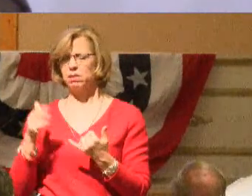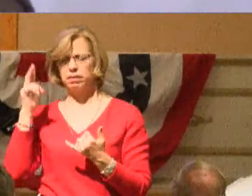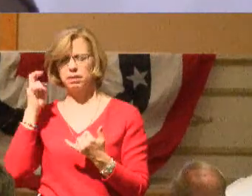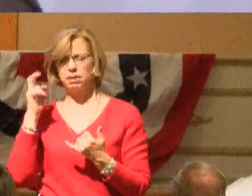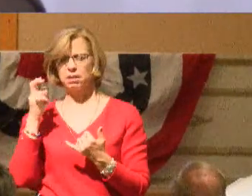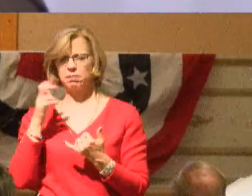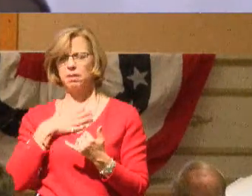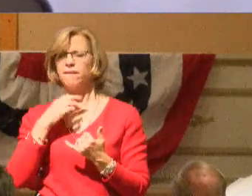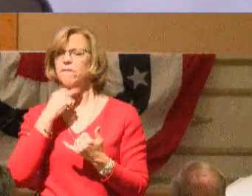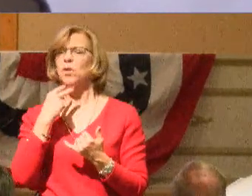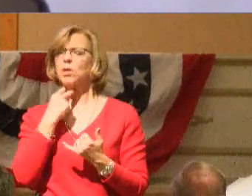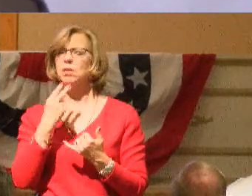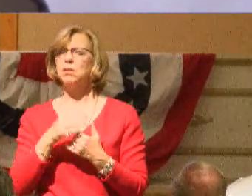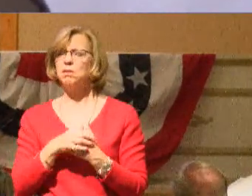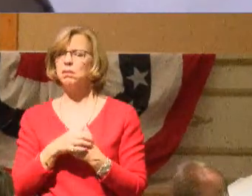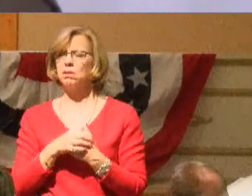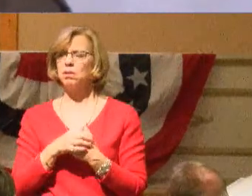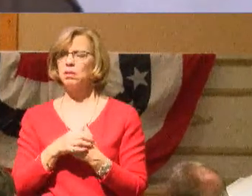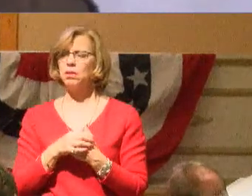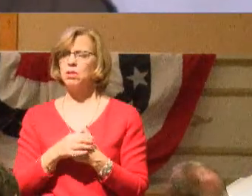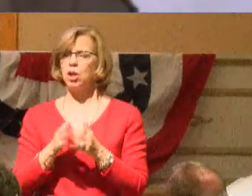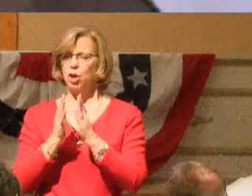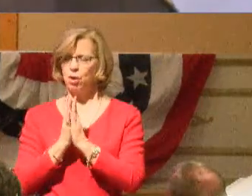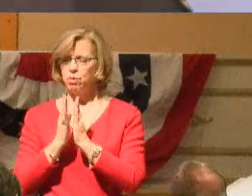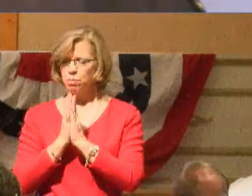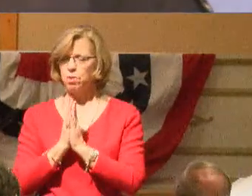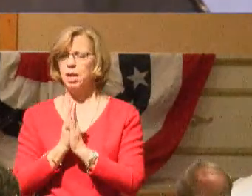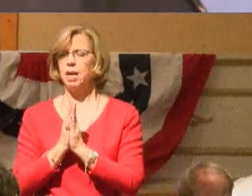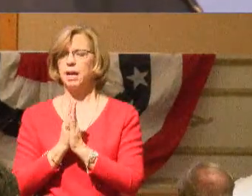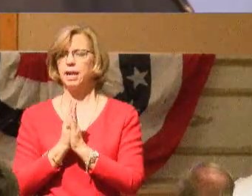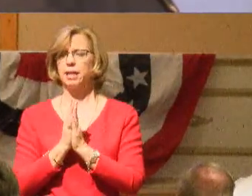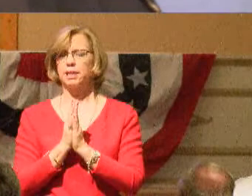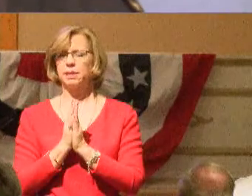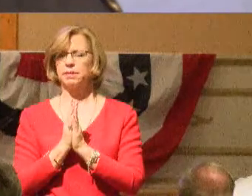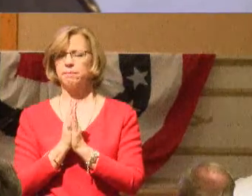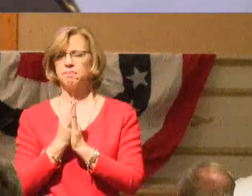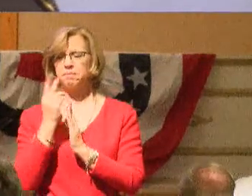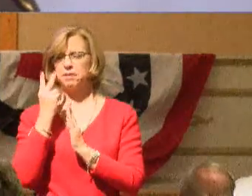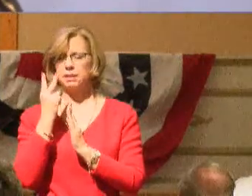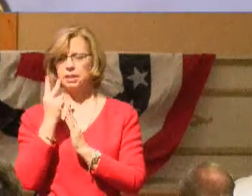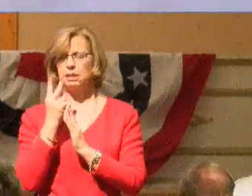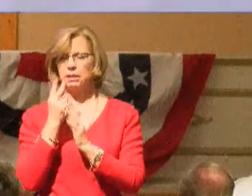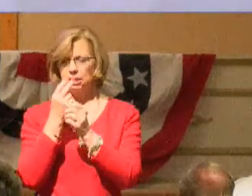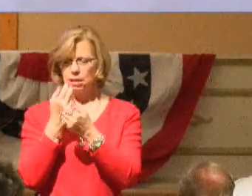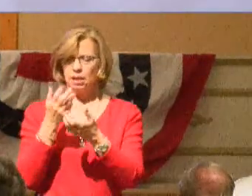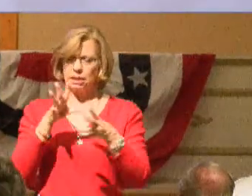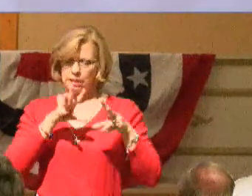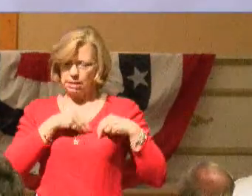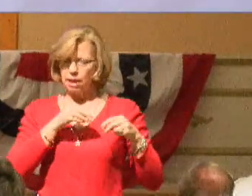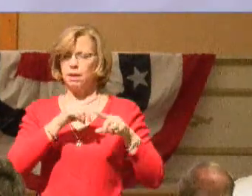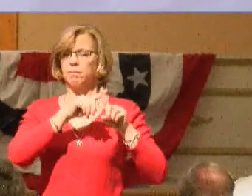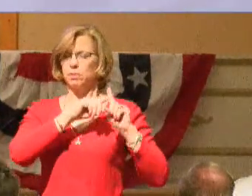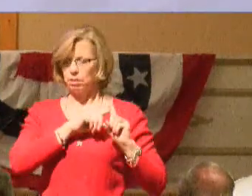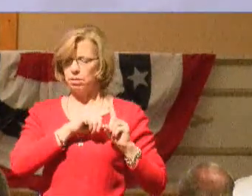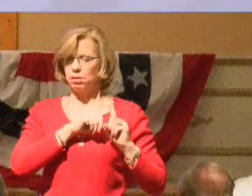Lord, we invite them to pray if they want to receive you as their Savior after me and to say, Lord